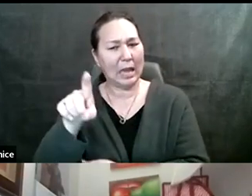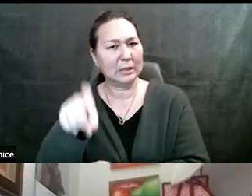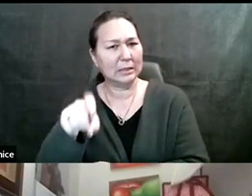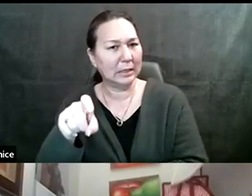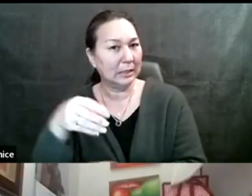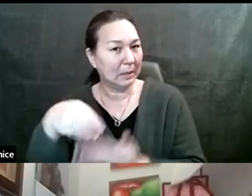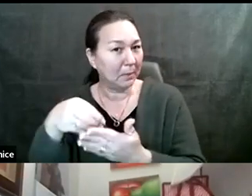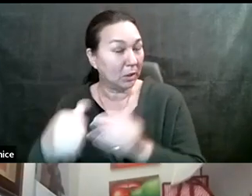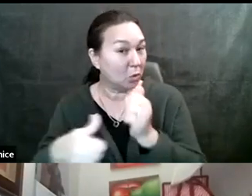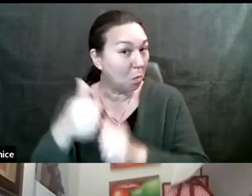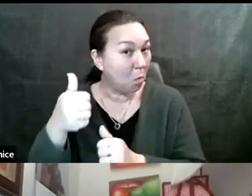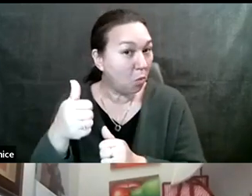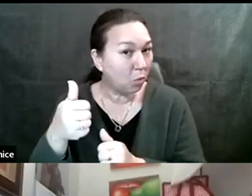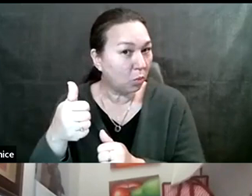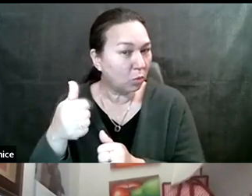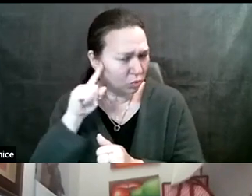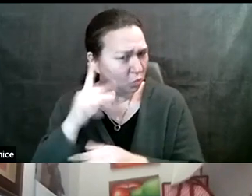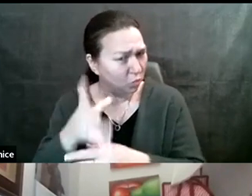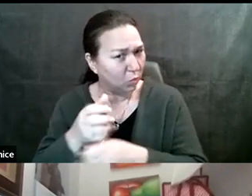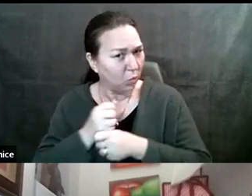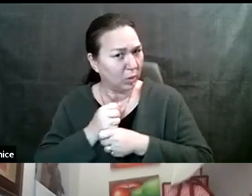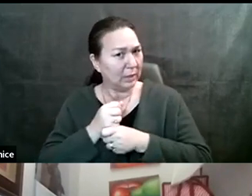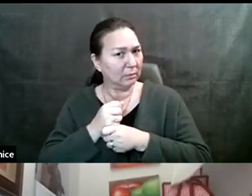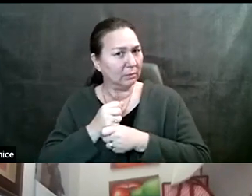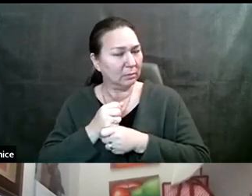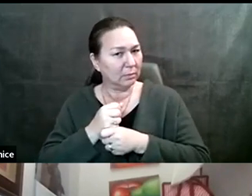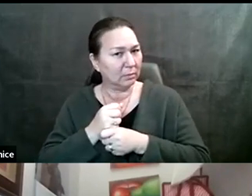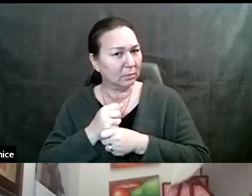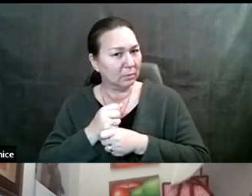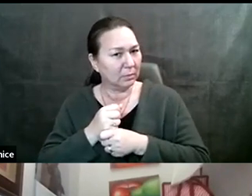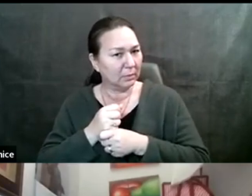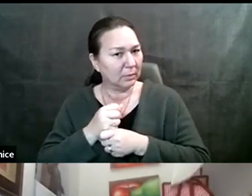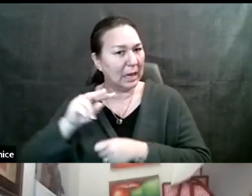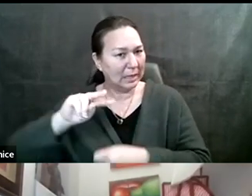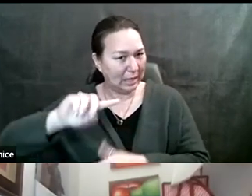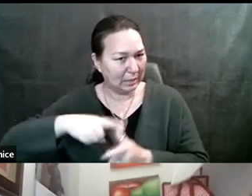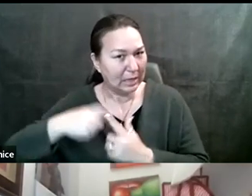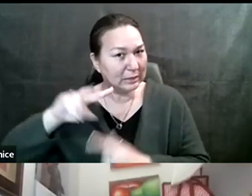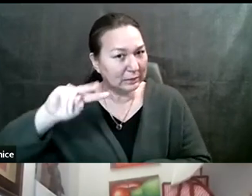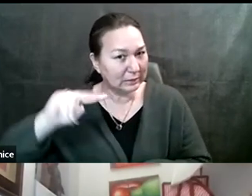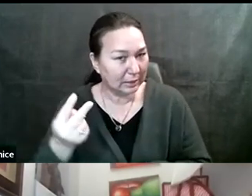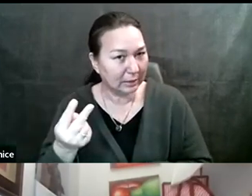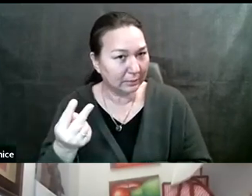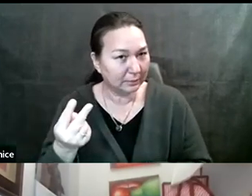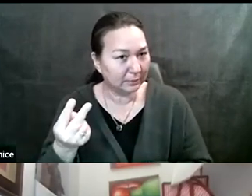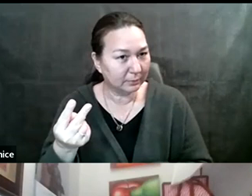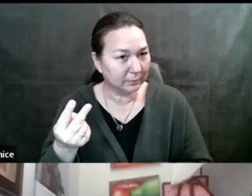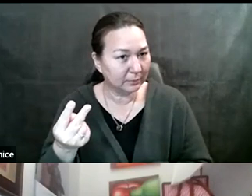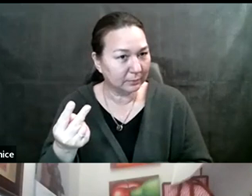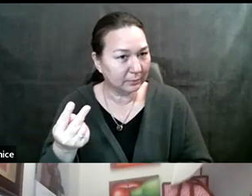the most will receive it and second um